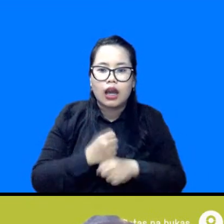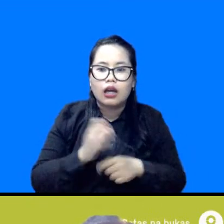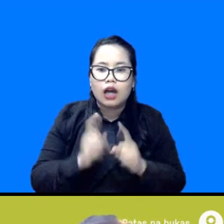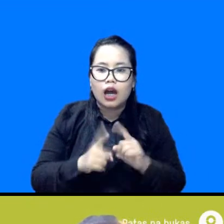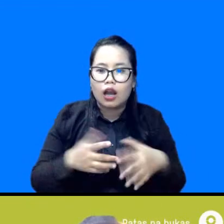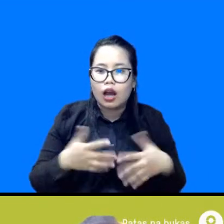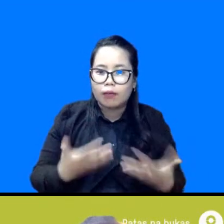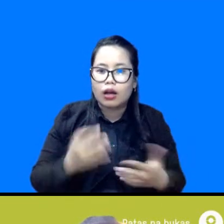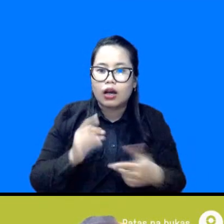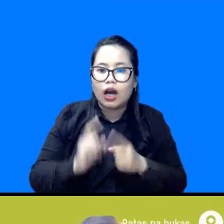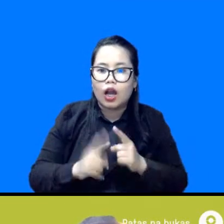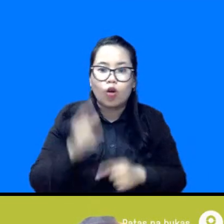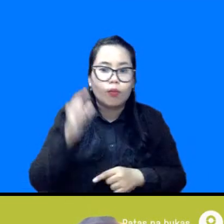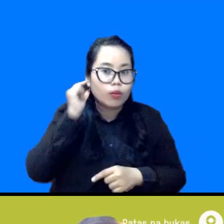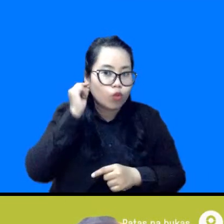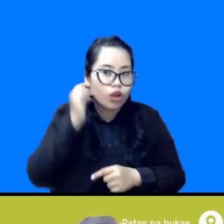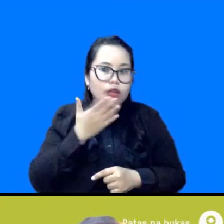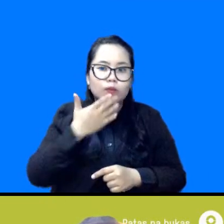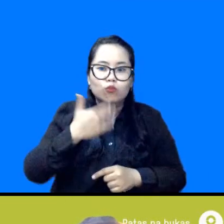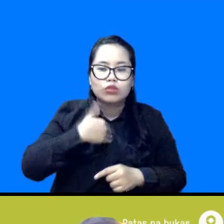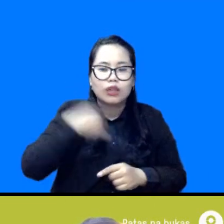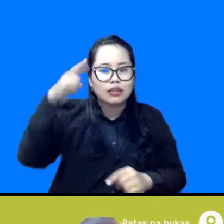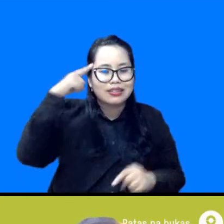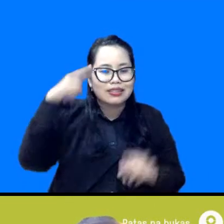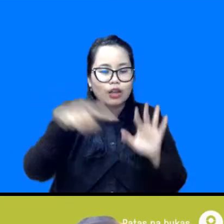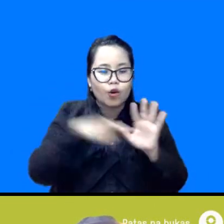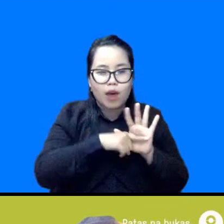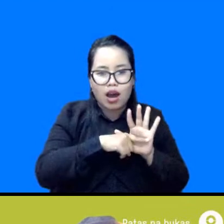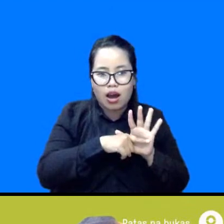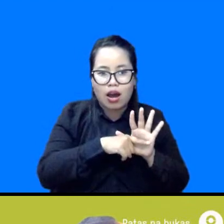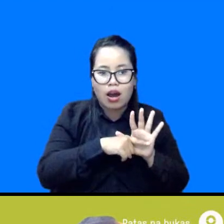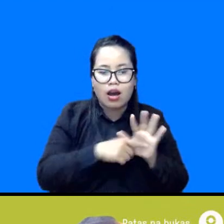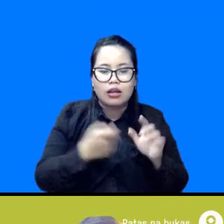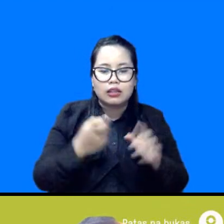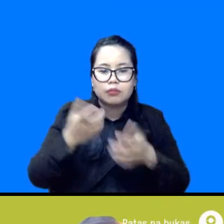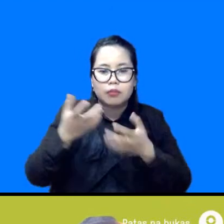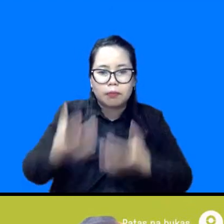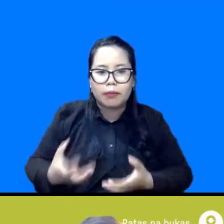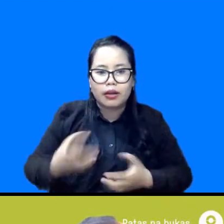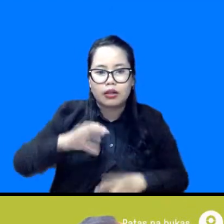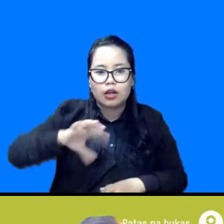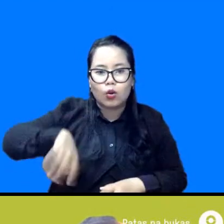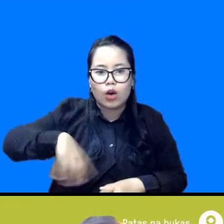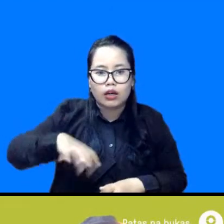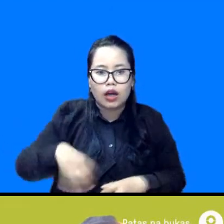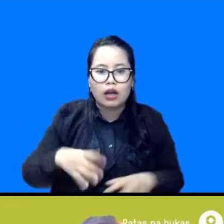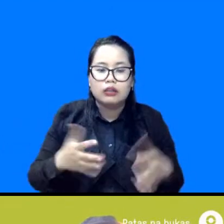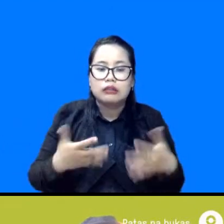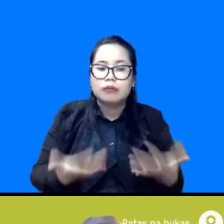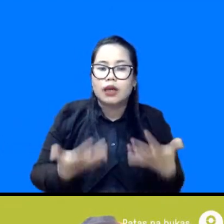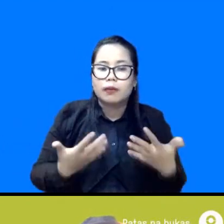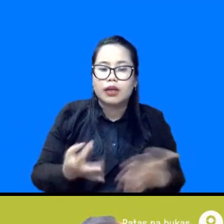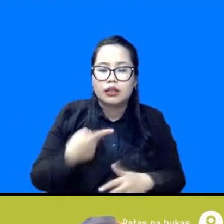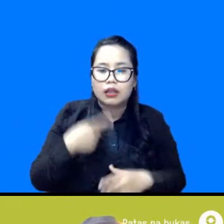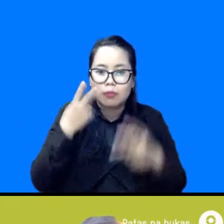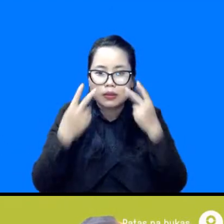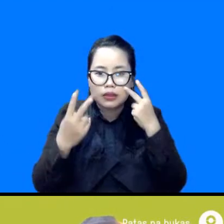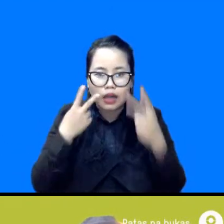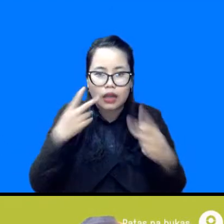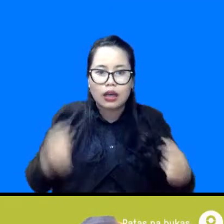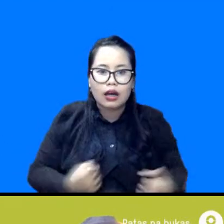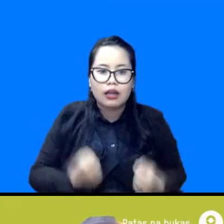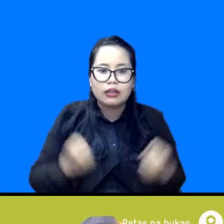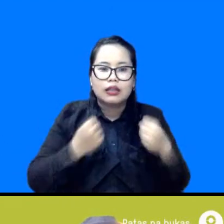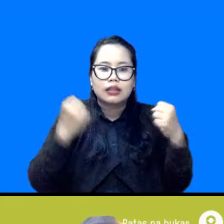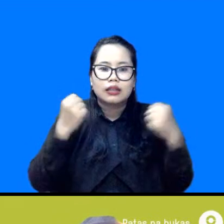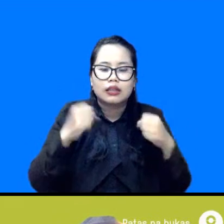burden to be productive for the family. So how we can make sure that this transition, this energy transition, can be